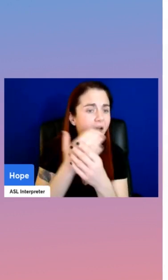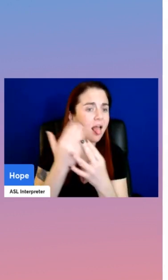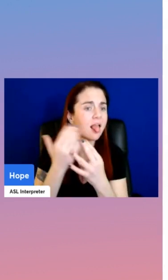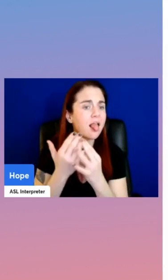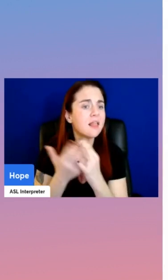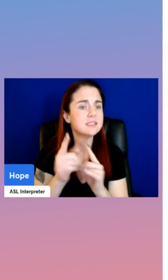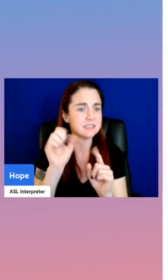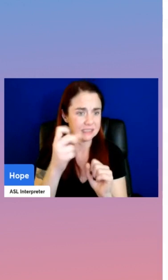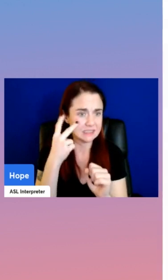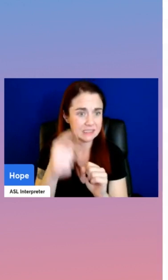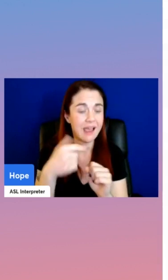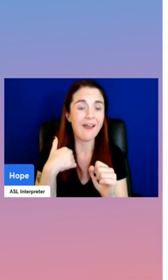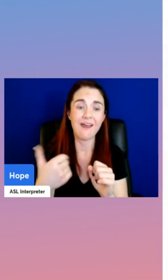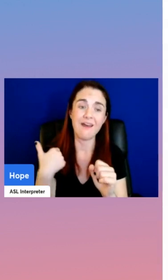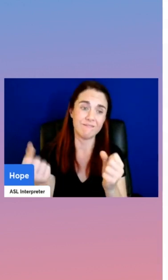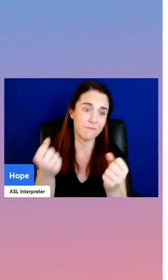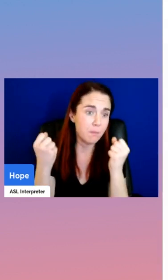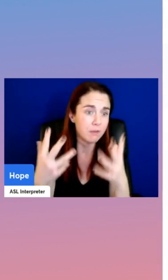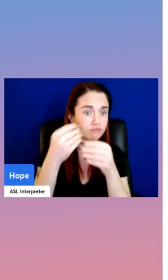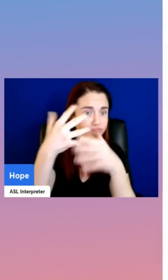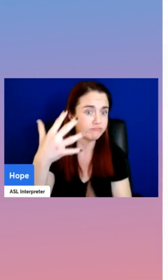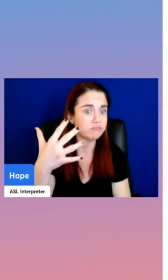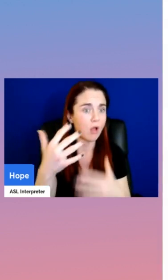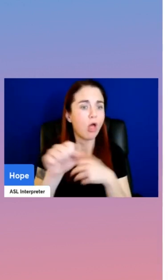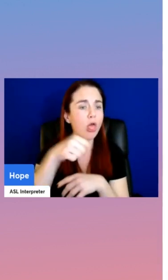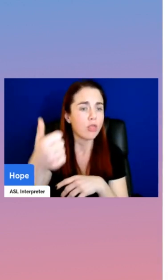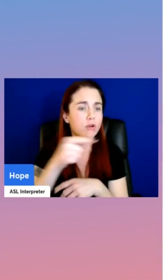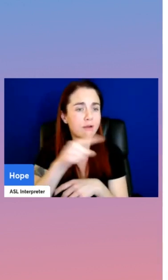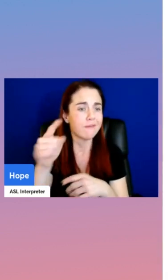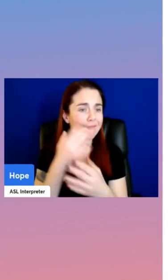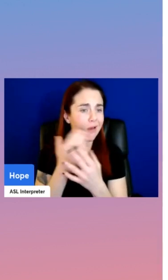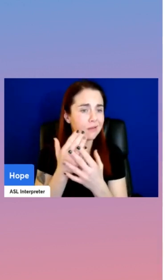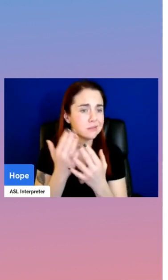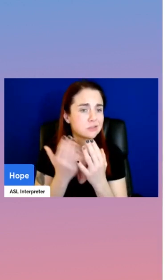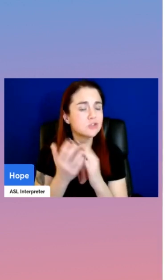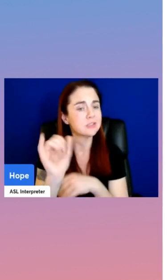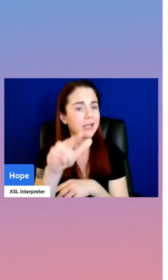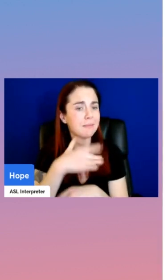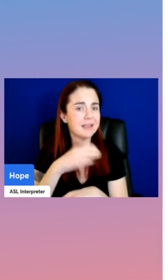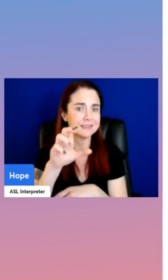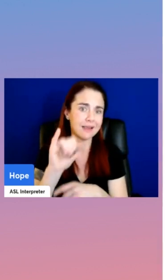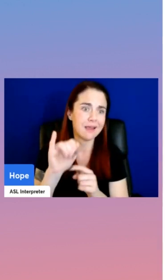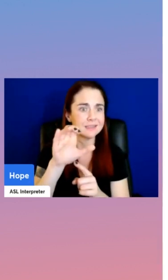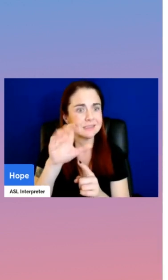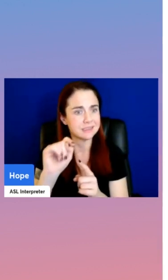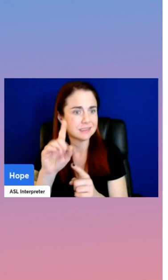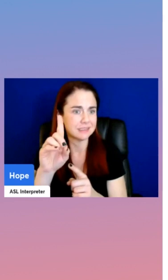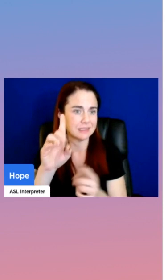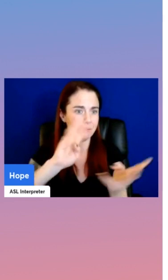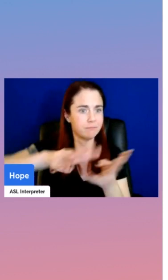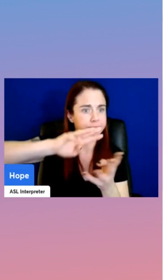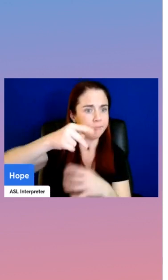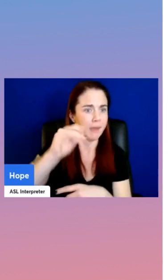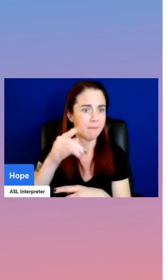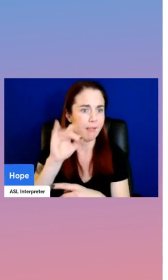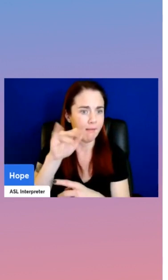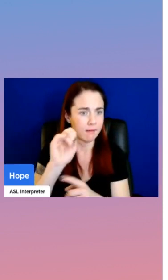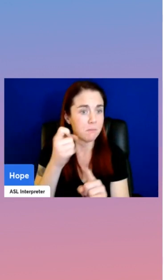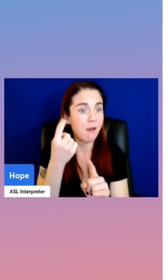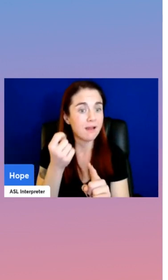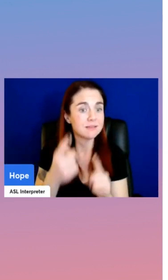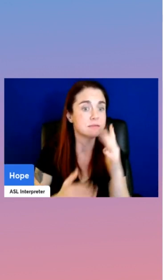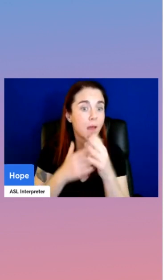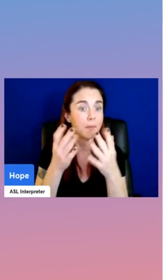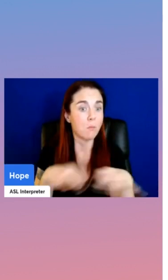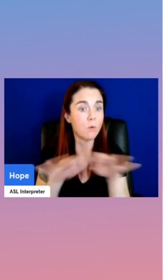and I have a bunch of additional files just like my CI/CD pipeline definition. But the most important thing is also this